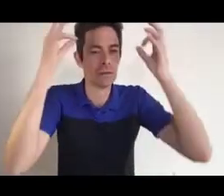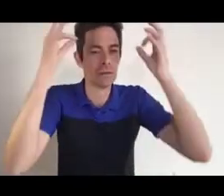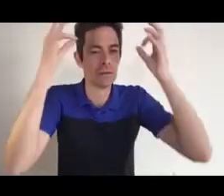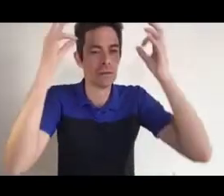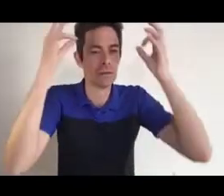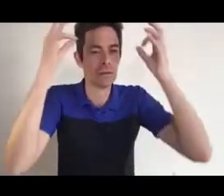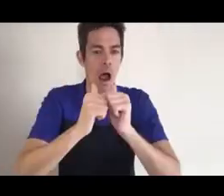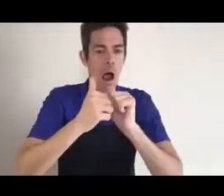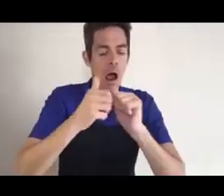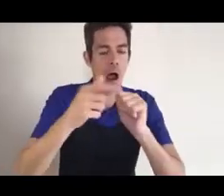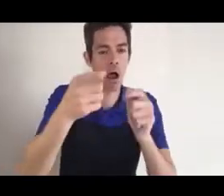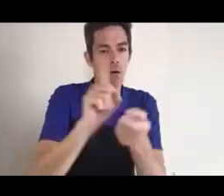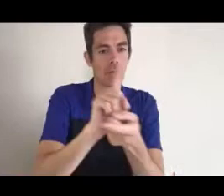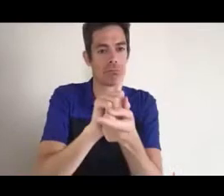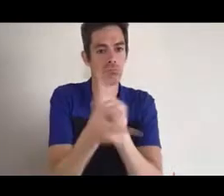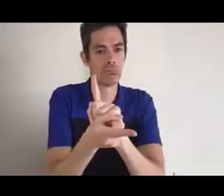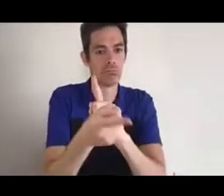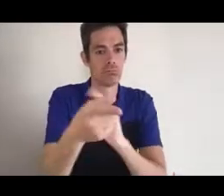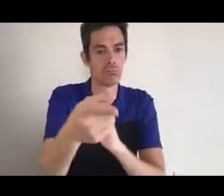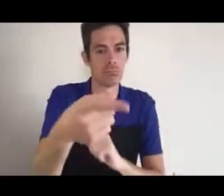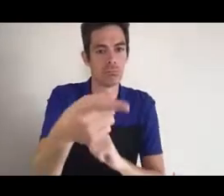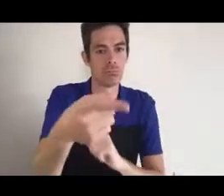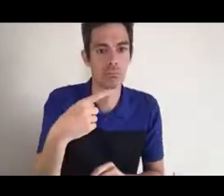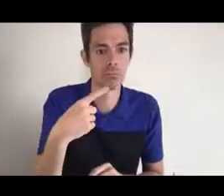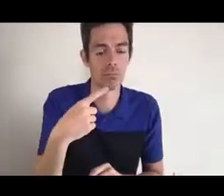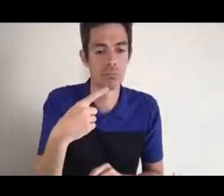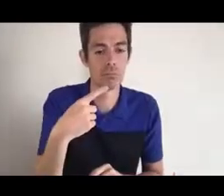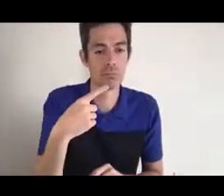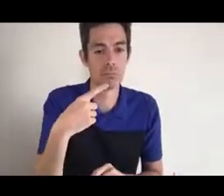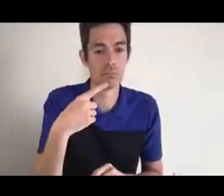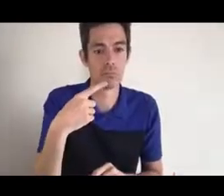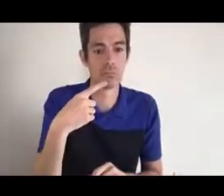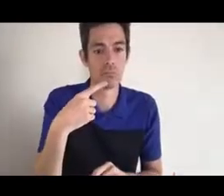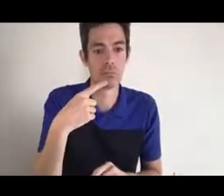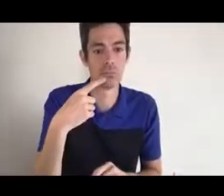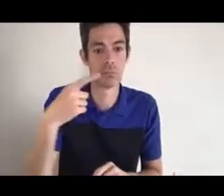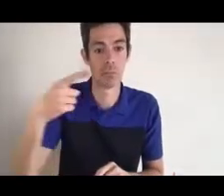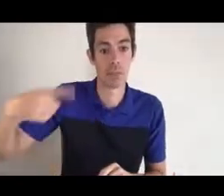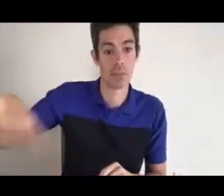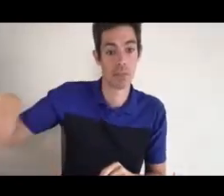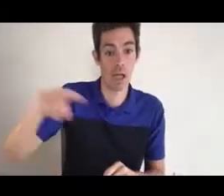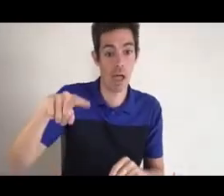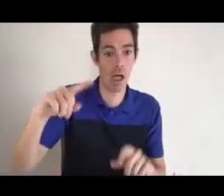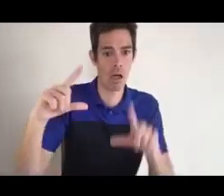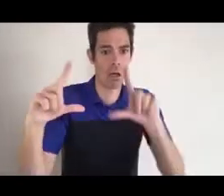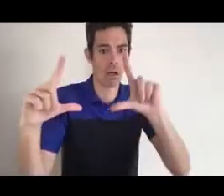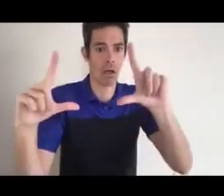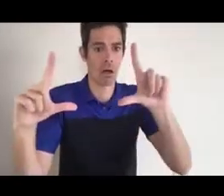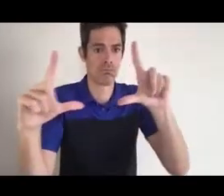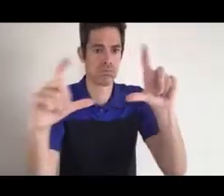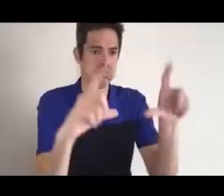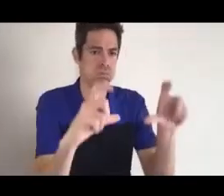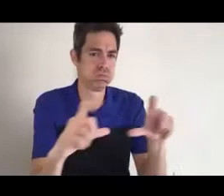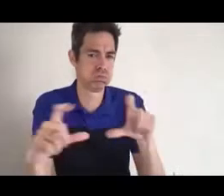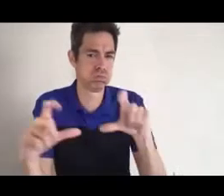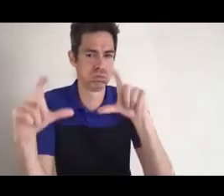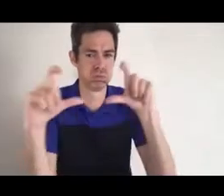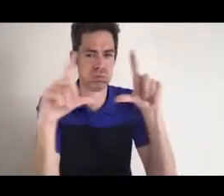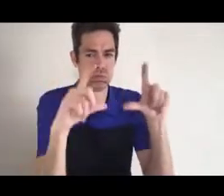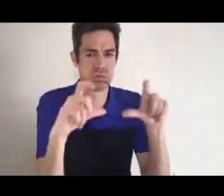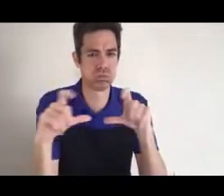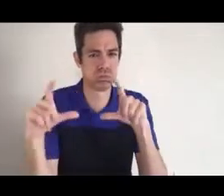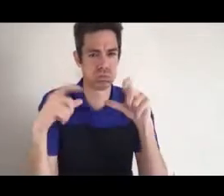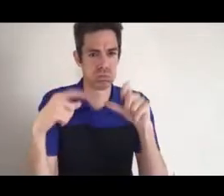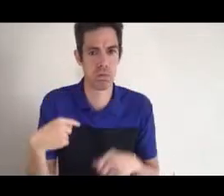So now test and thinking about how you will use these 3D verbs.